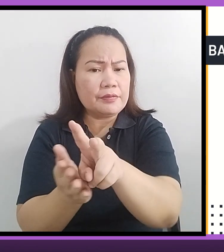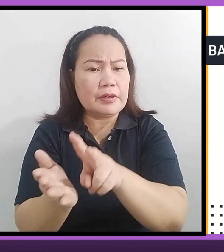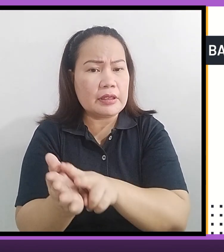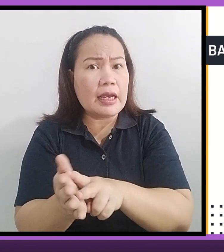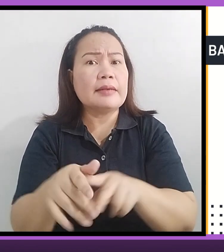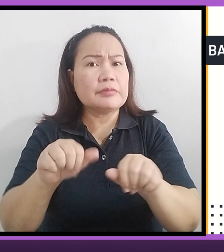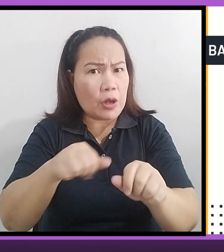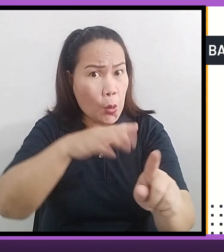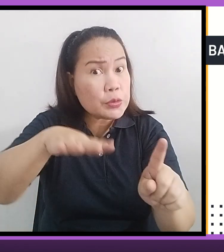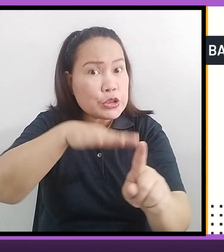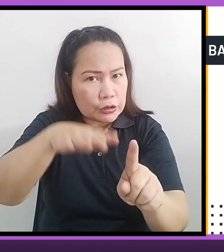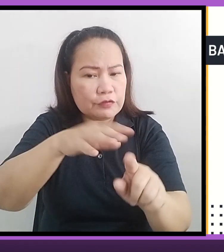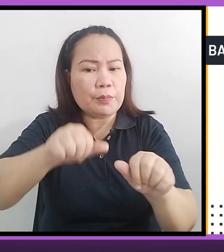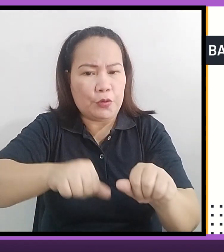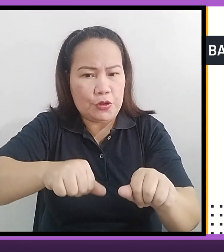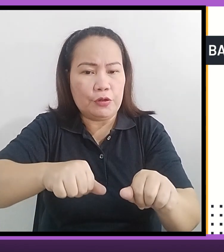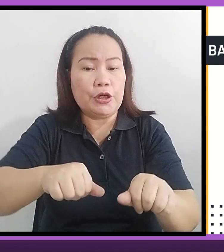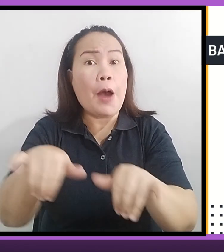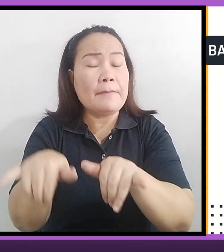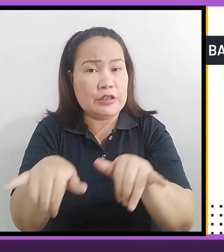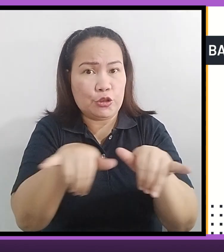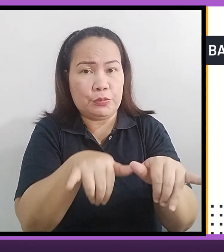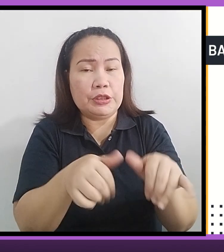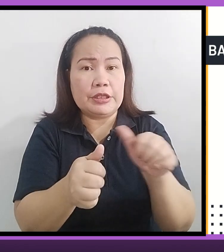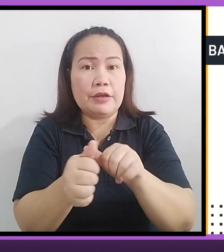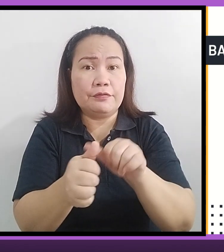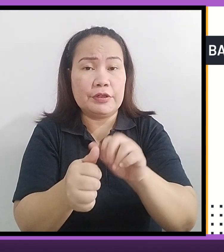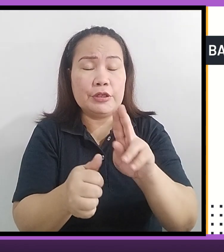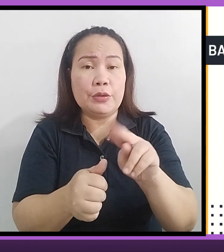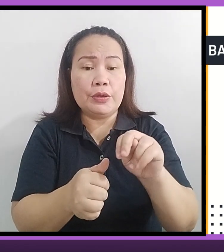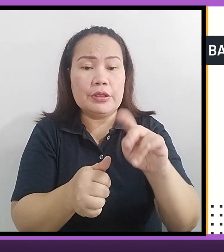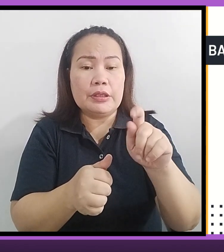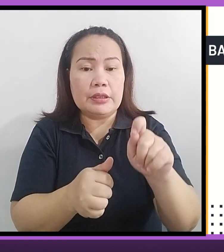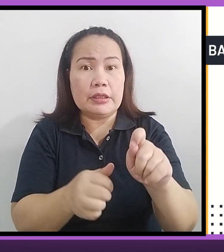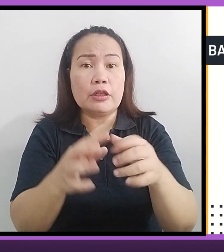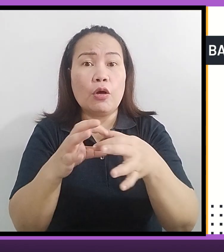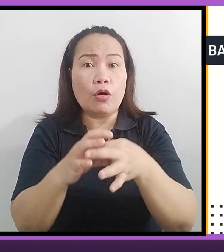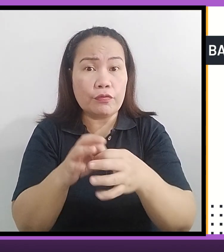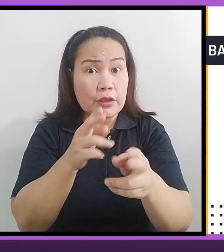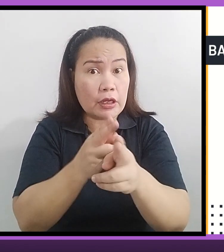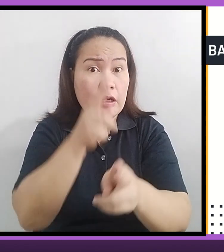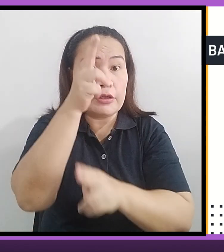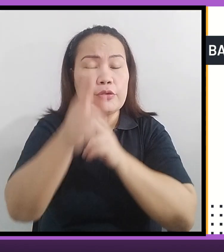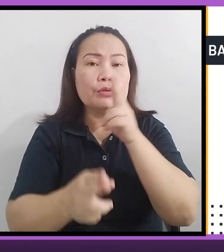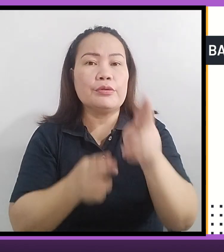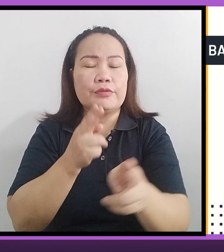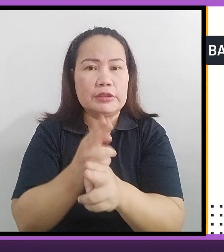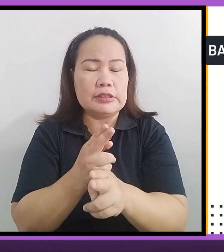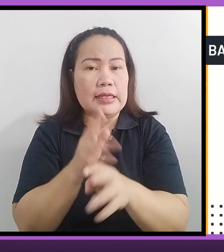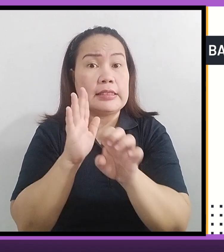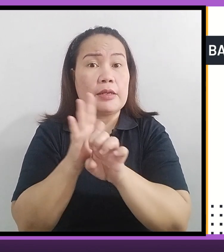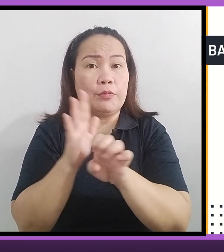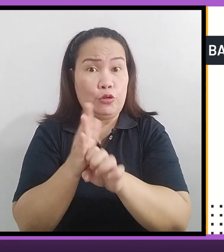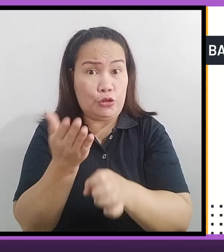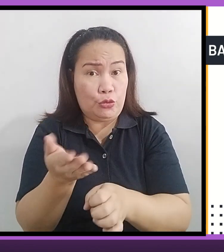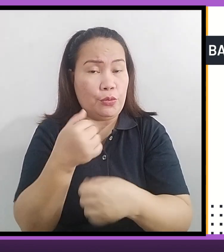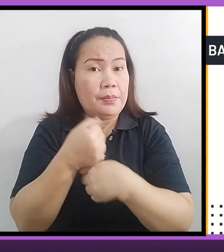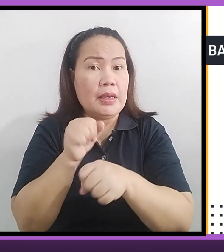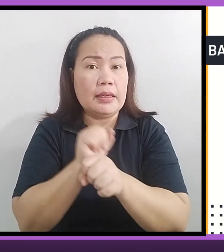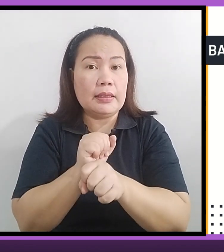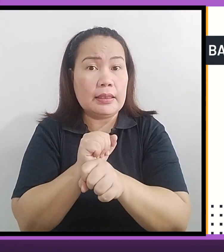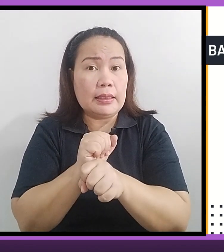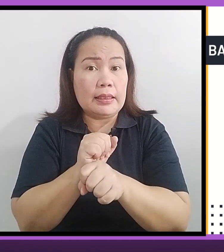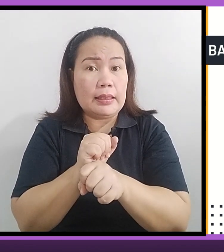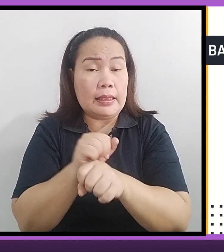every unit of universe or population. So when you say variable, like for example, you conduct a survey,